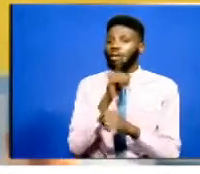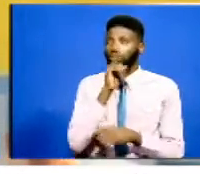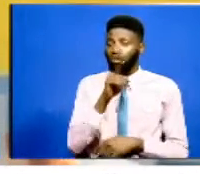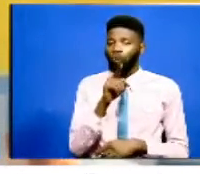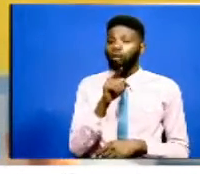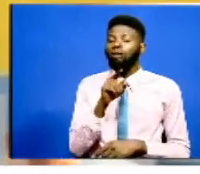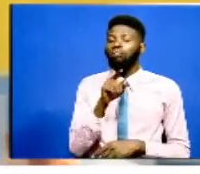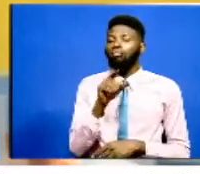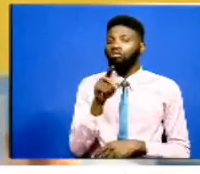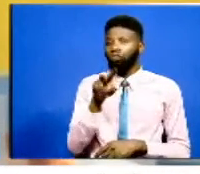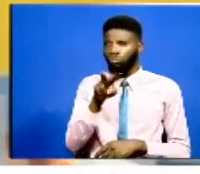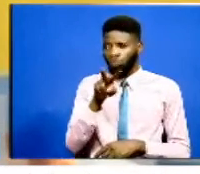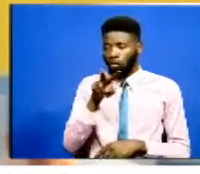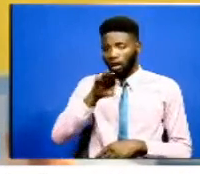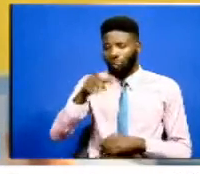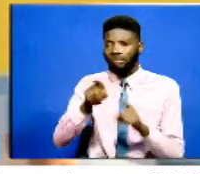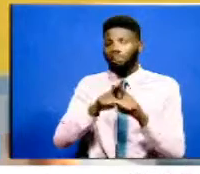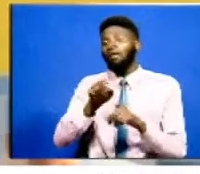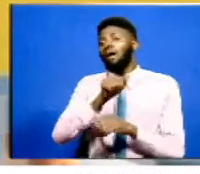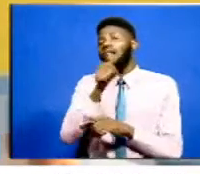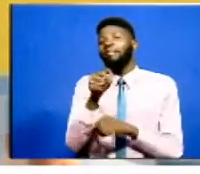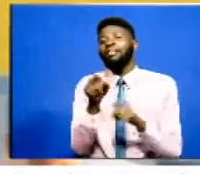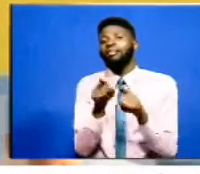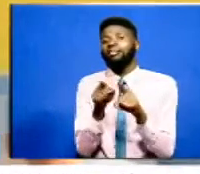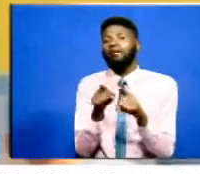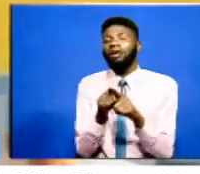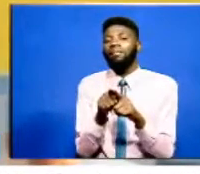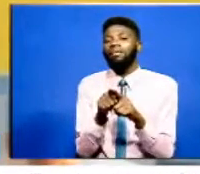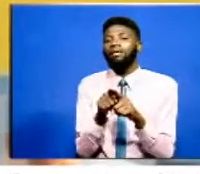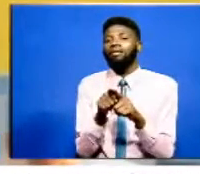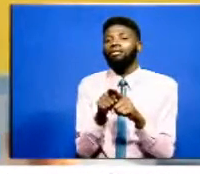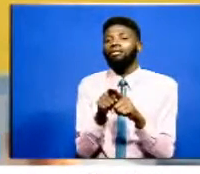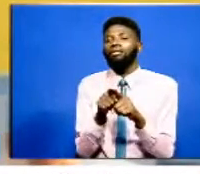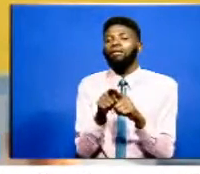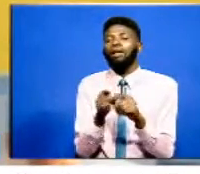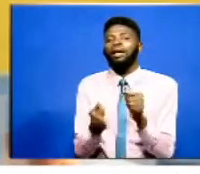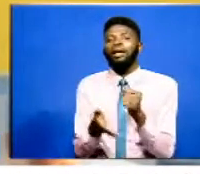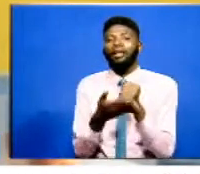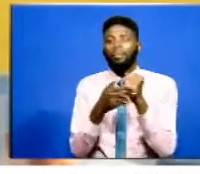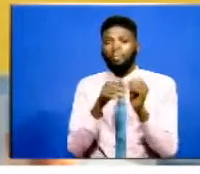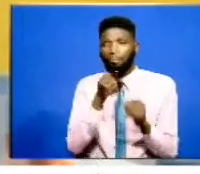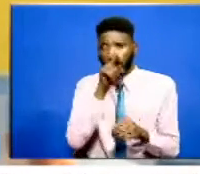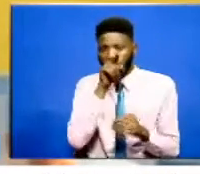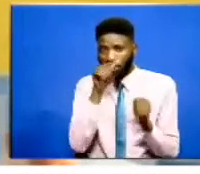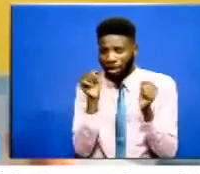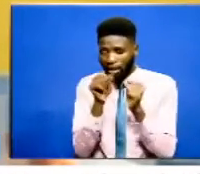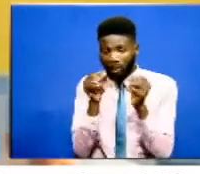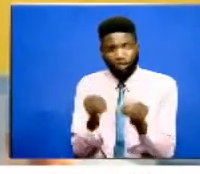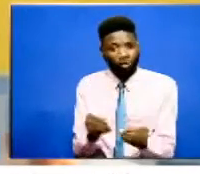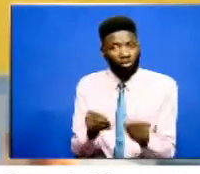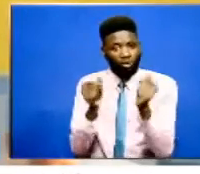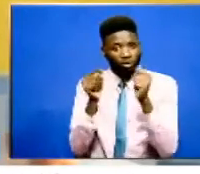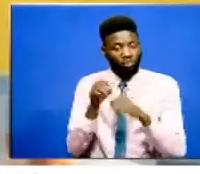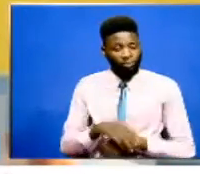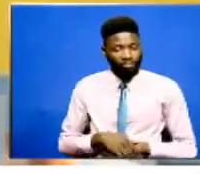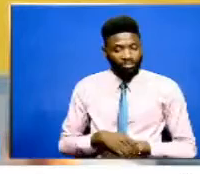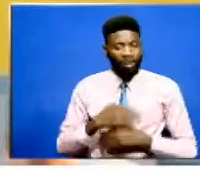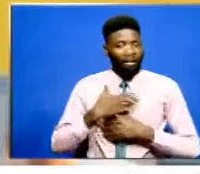other counties also address other aspects aimed at fighting malaria, His Excellency the